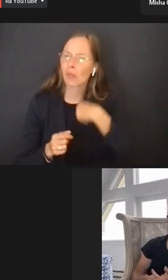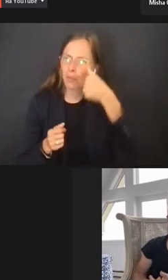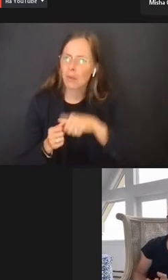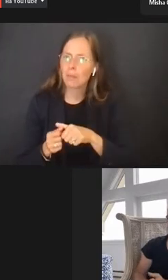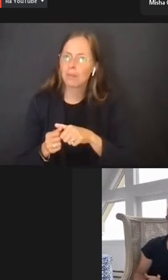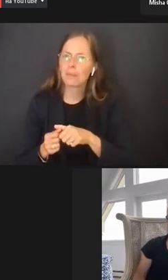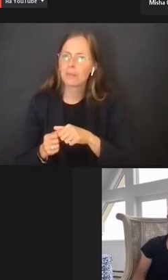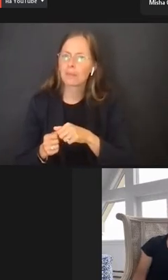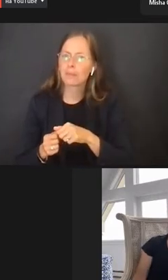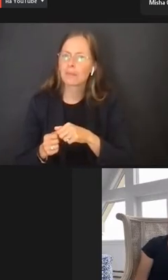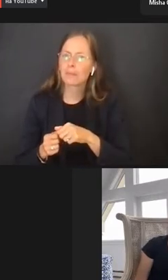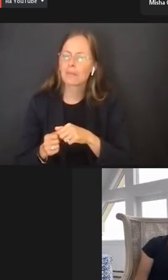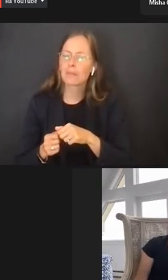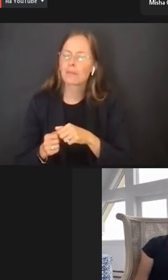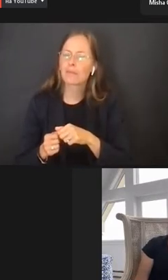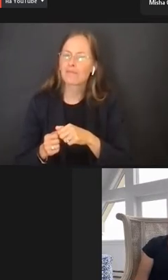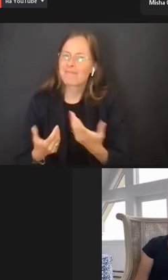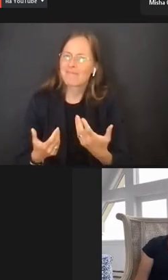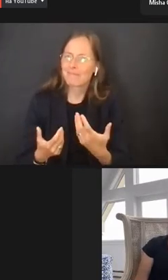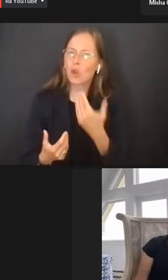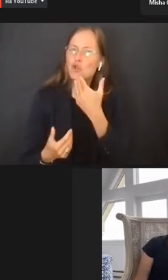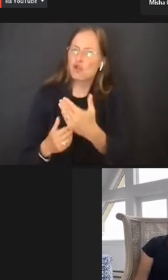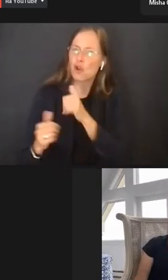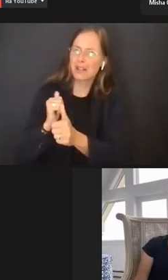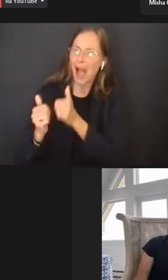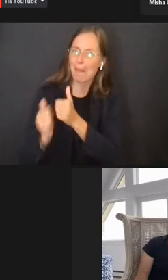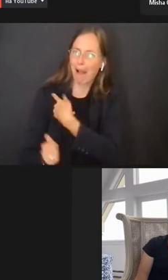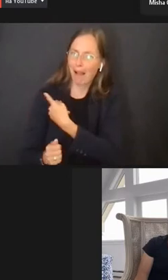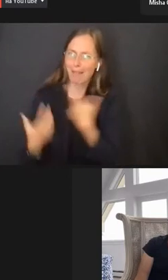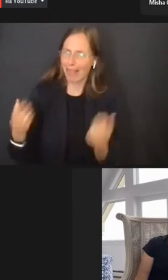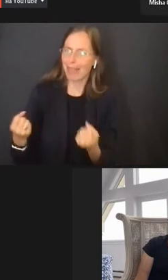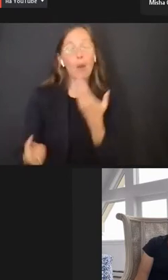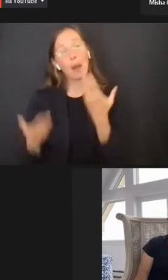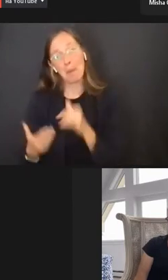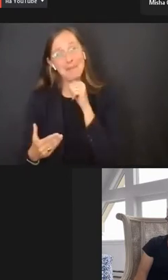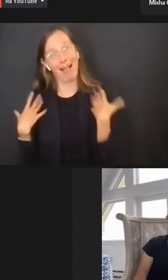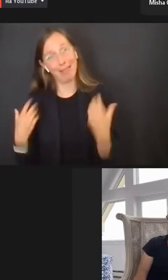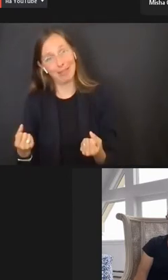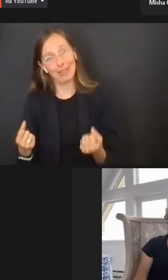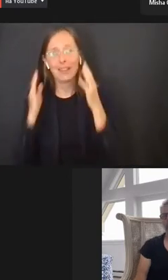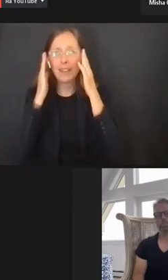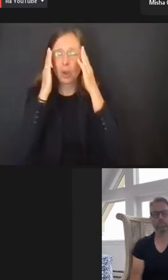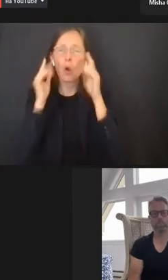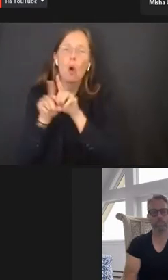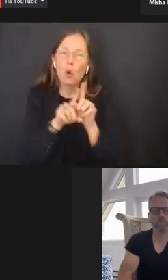I remember like a healthy competition between us, maybe an unhealthy competition between us. I also